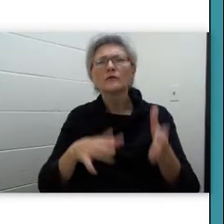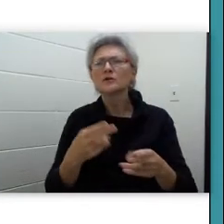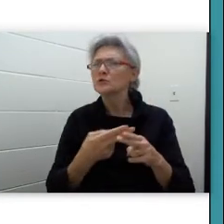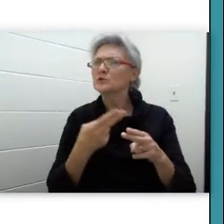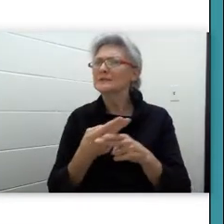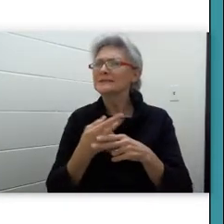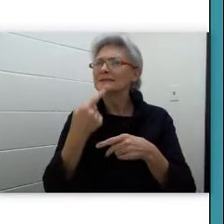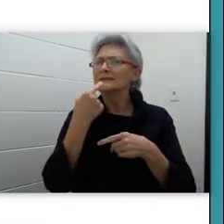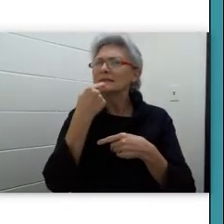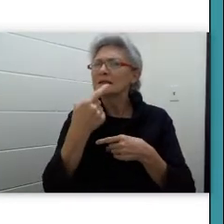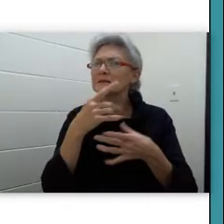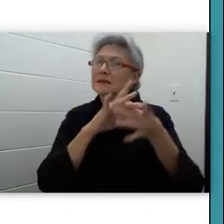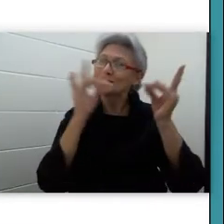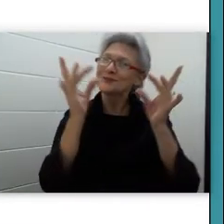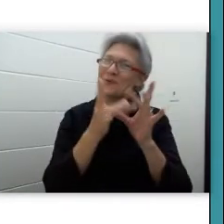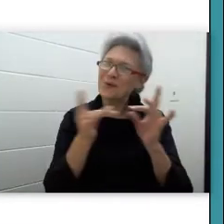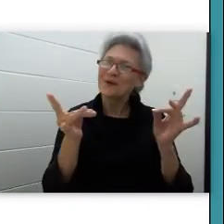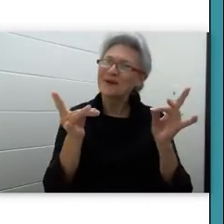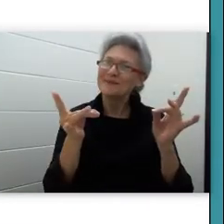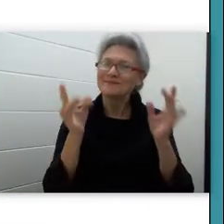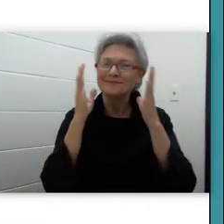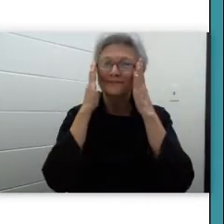story.